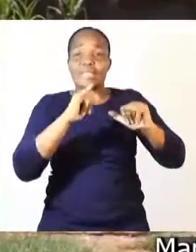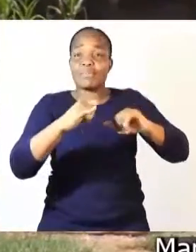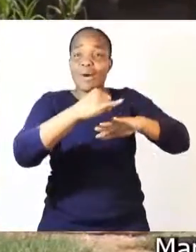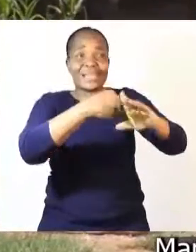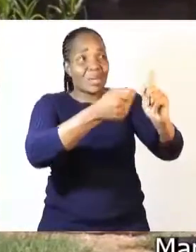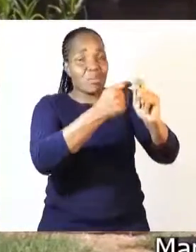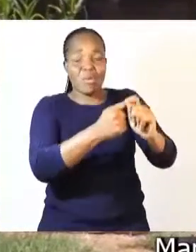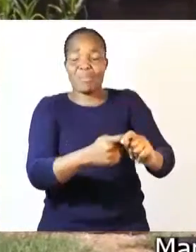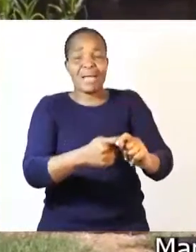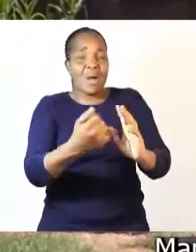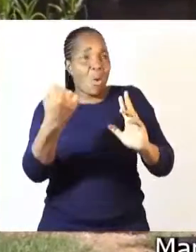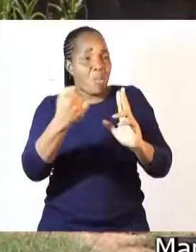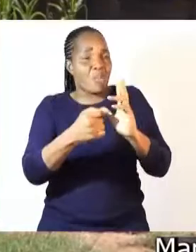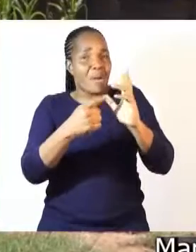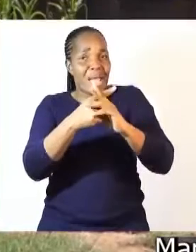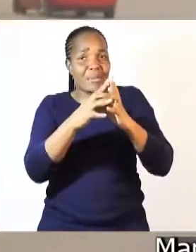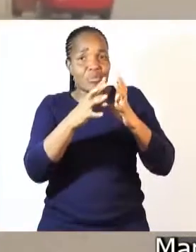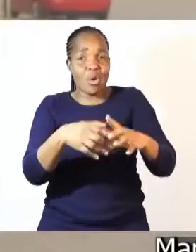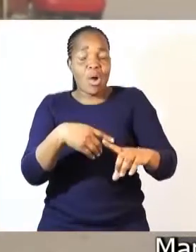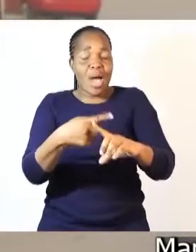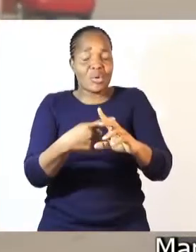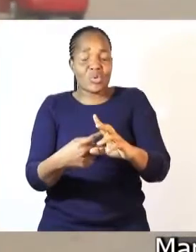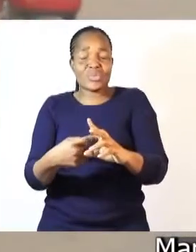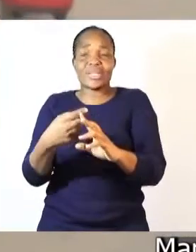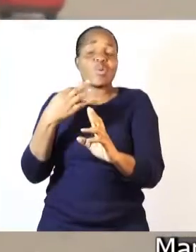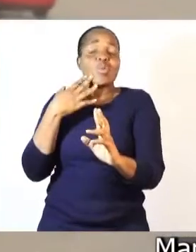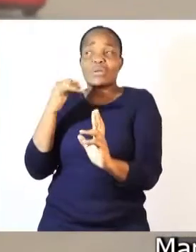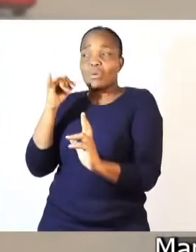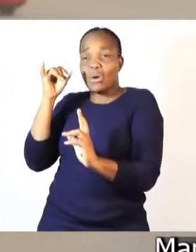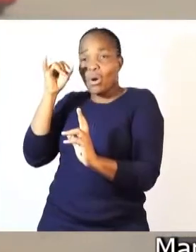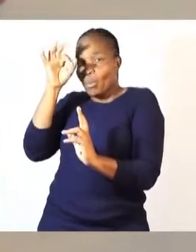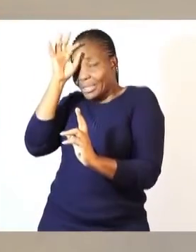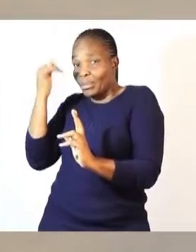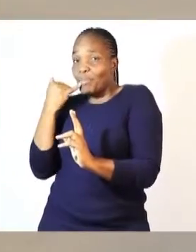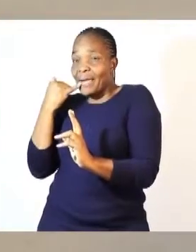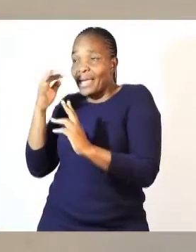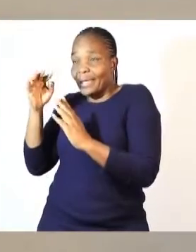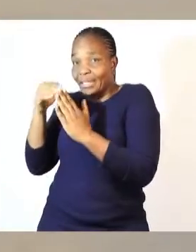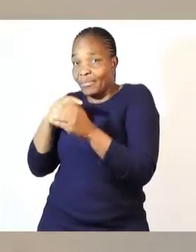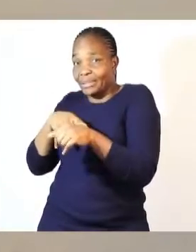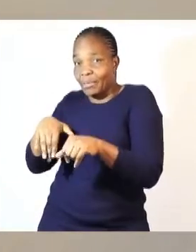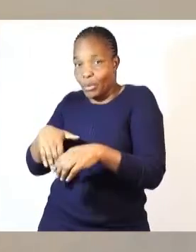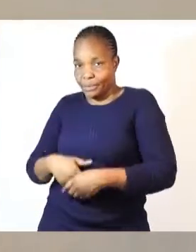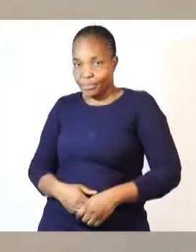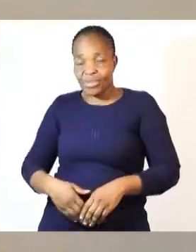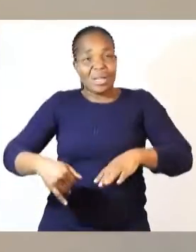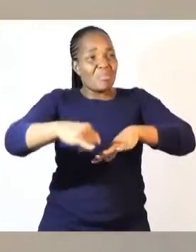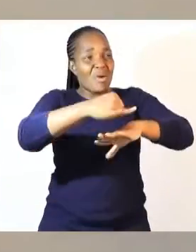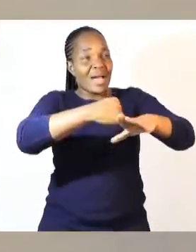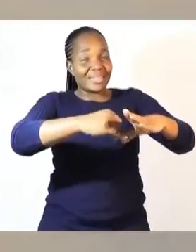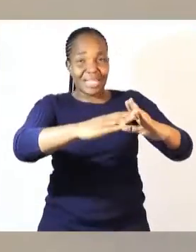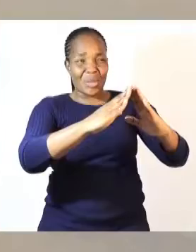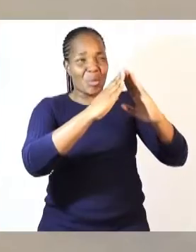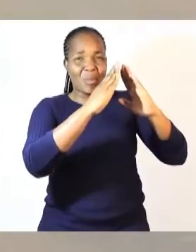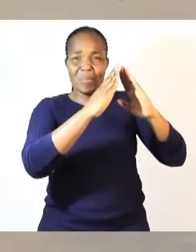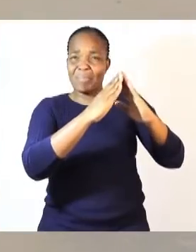where crime is high and police response time is average at best. Shanty towns are almost always